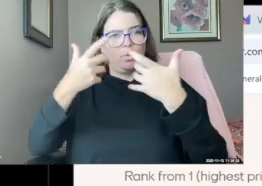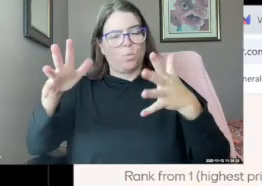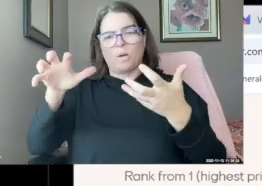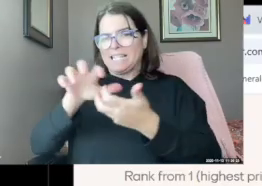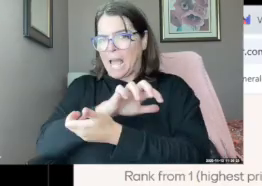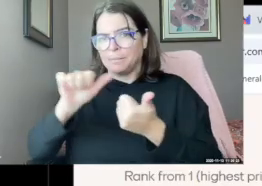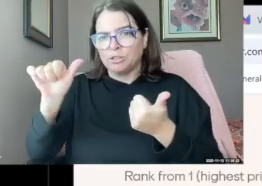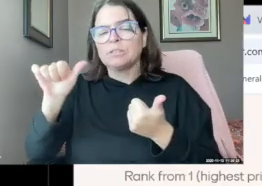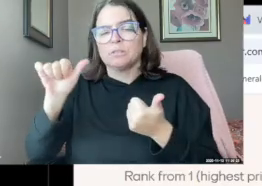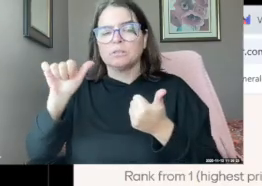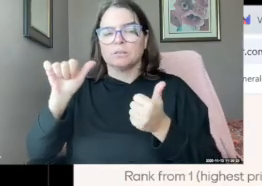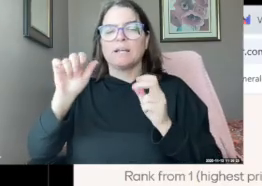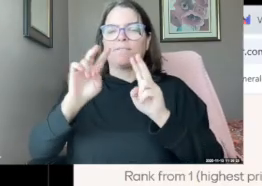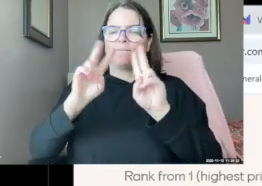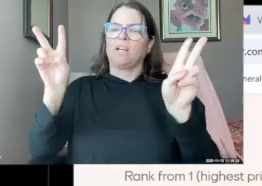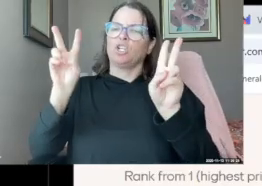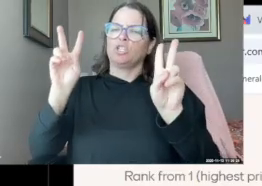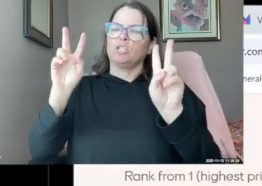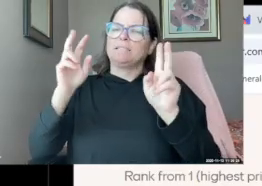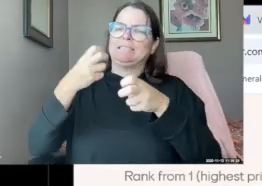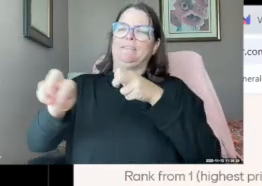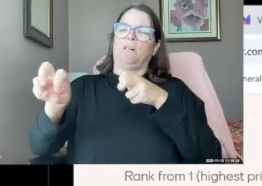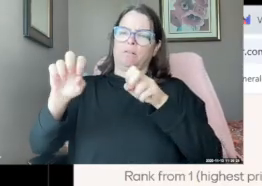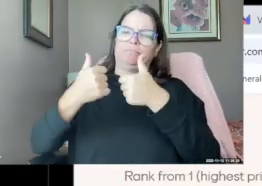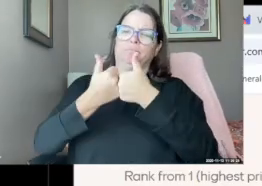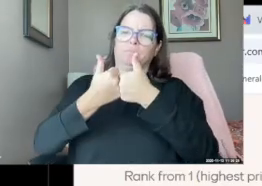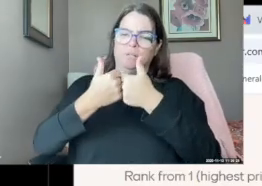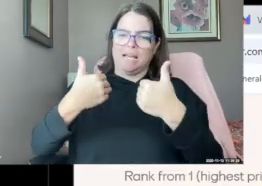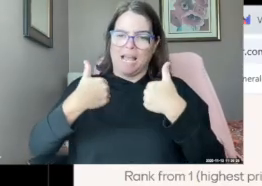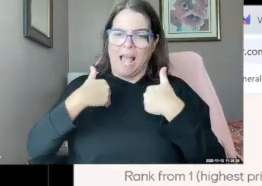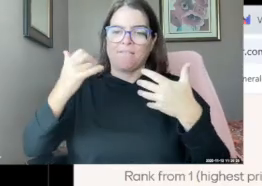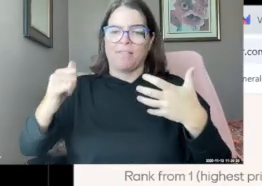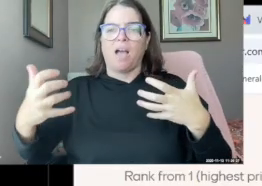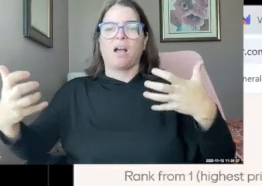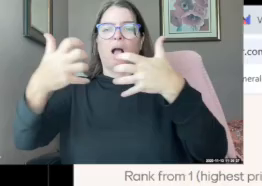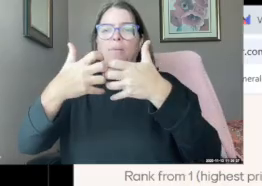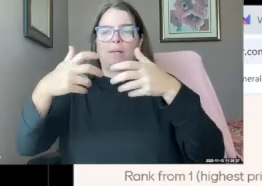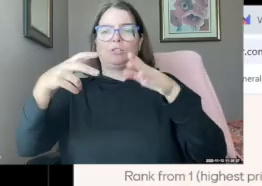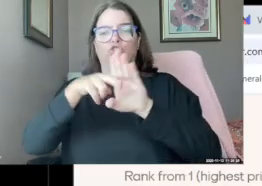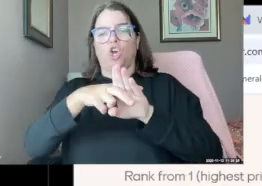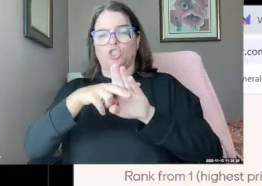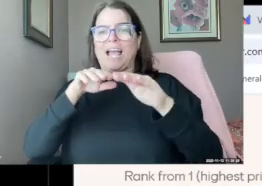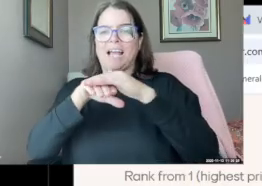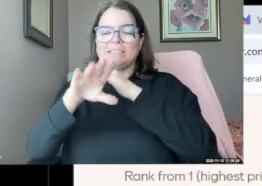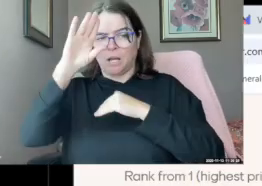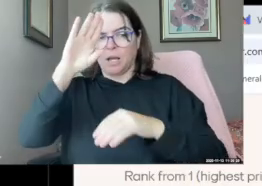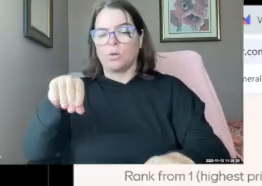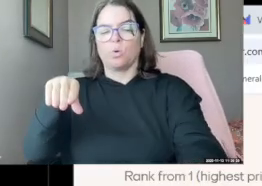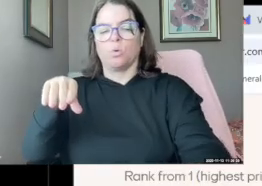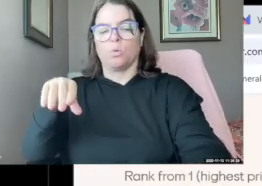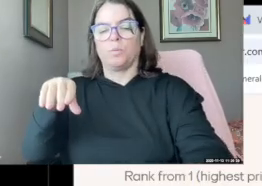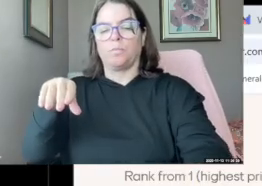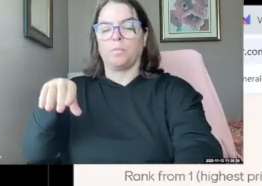consistently, while trying to not go to a full battery so that you're not damaging it, it's just it's